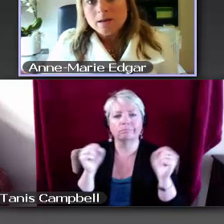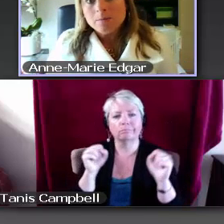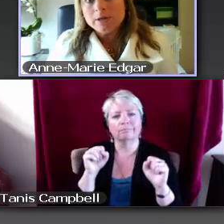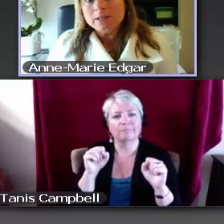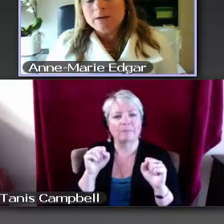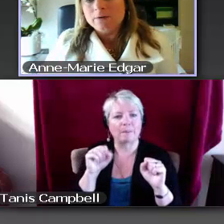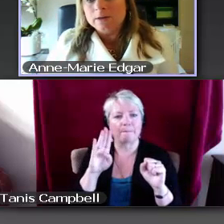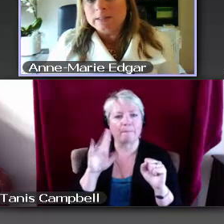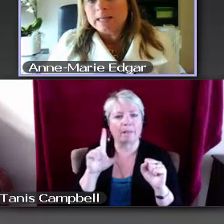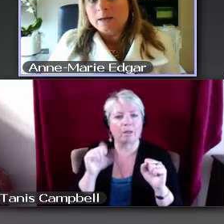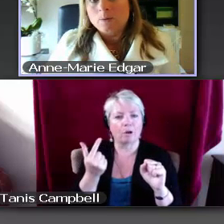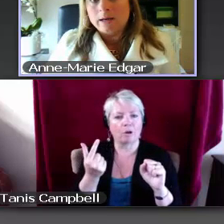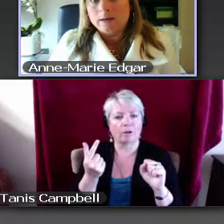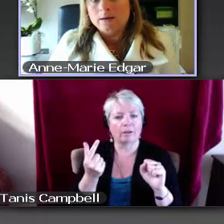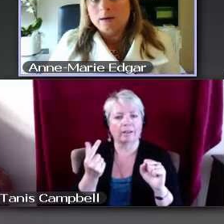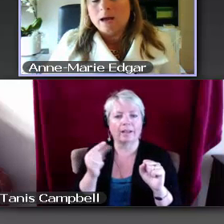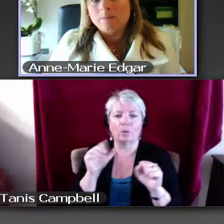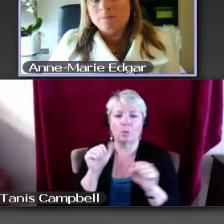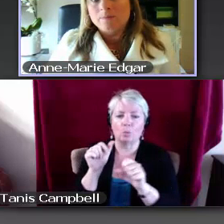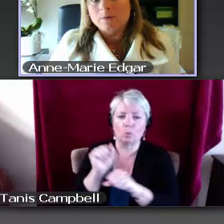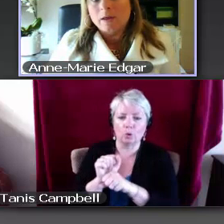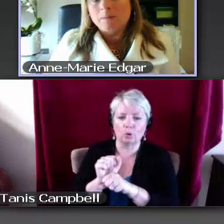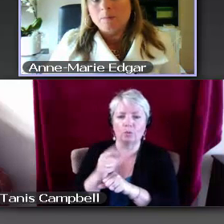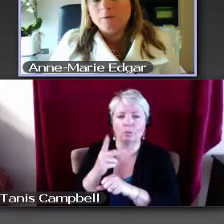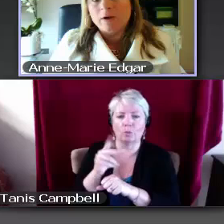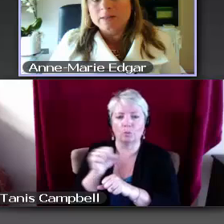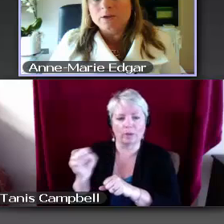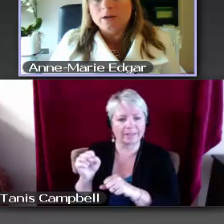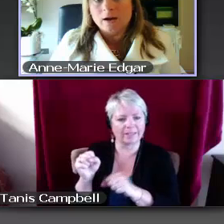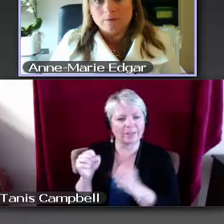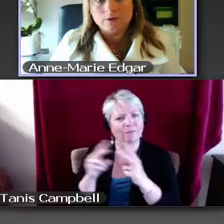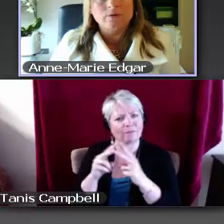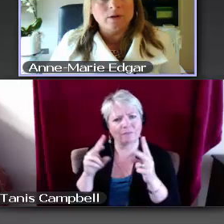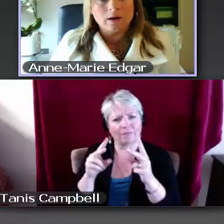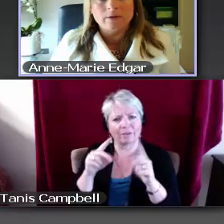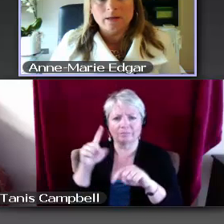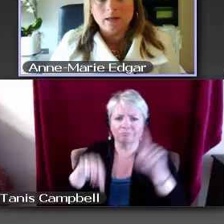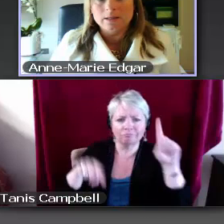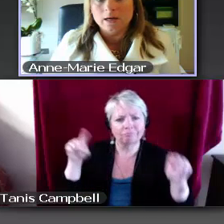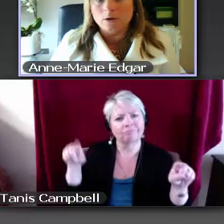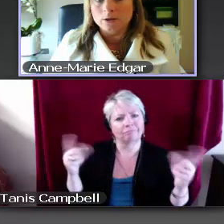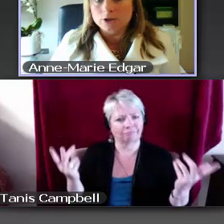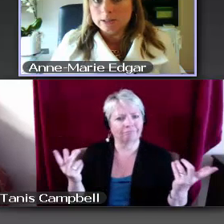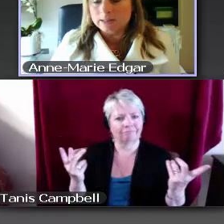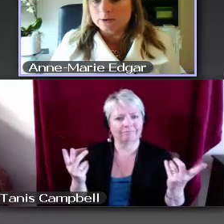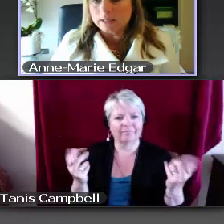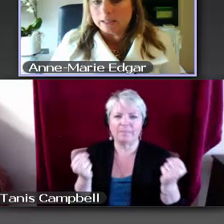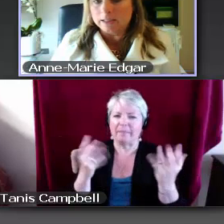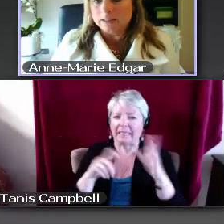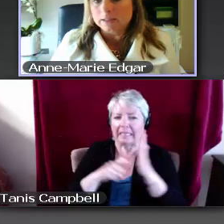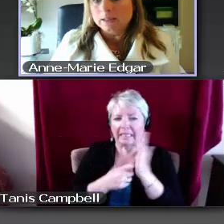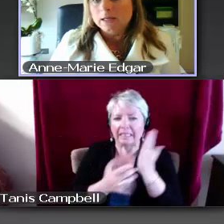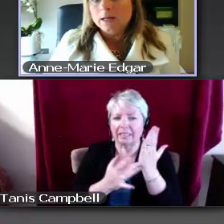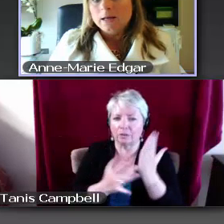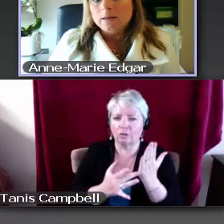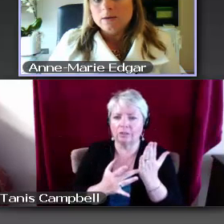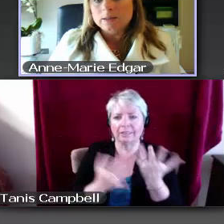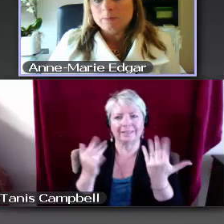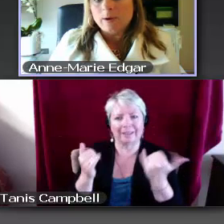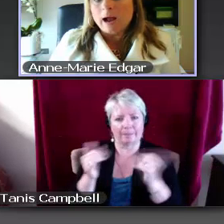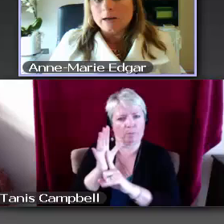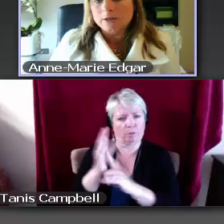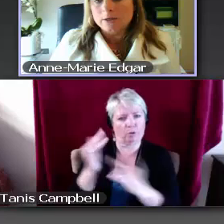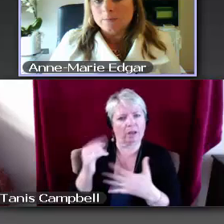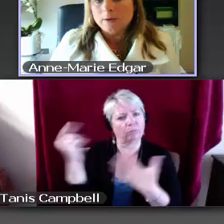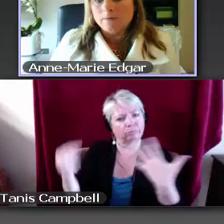pretty diverse and quite provides a good coverage of a lot of the key technologies that are needed.